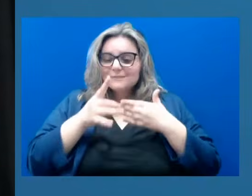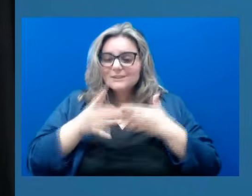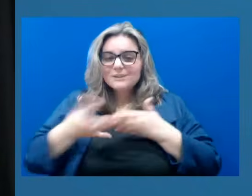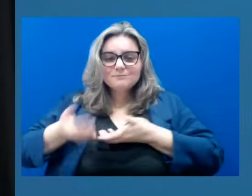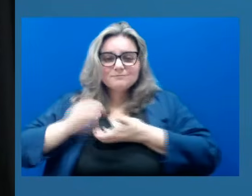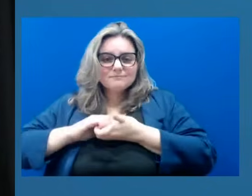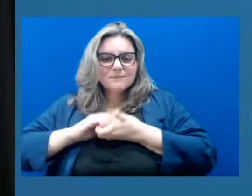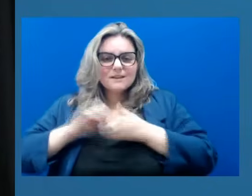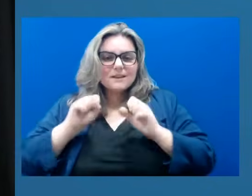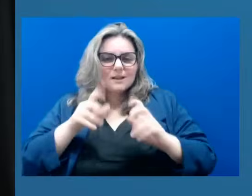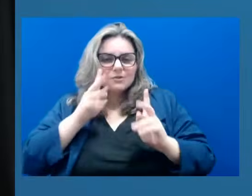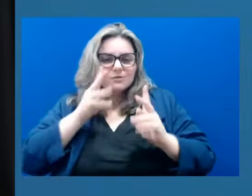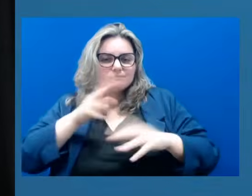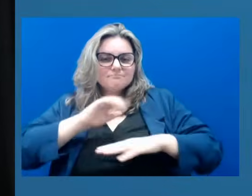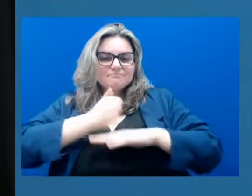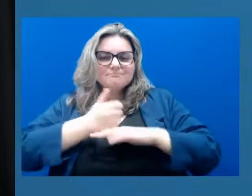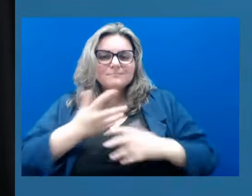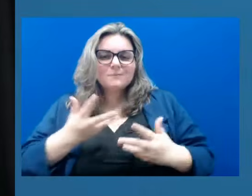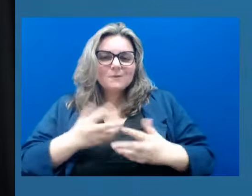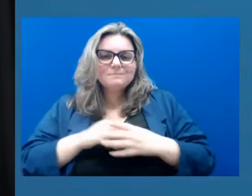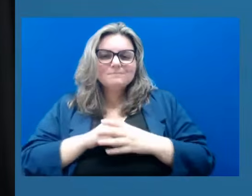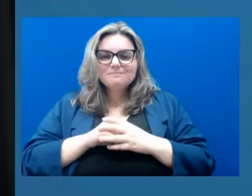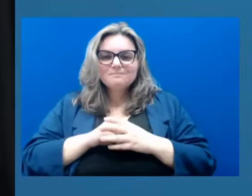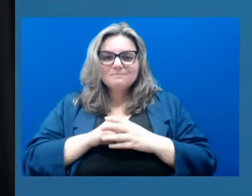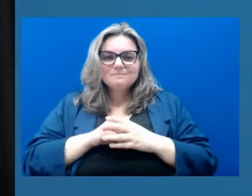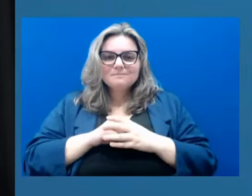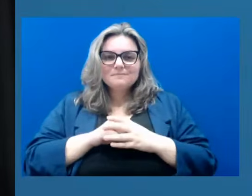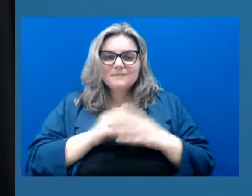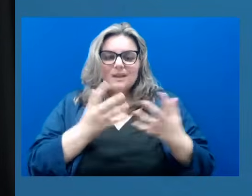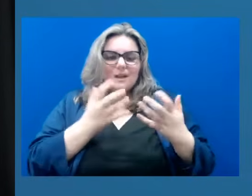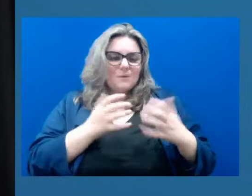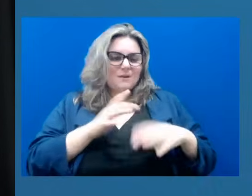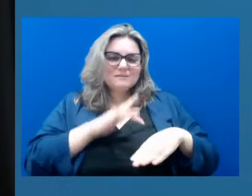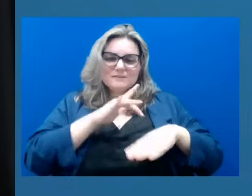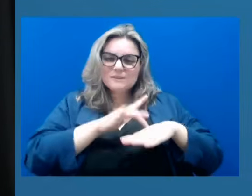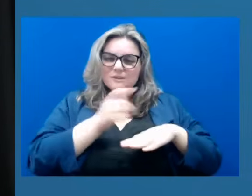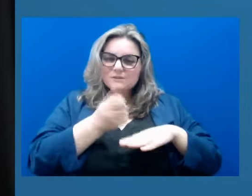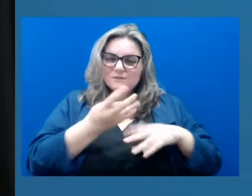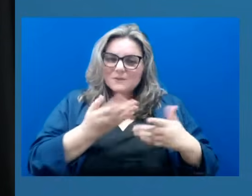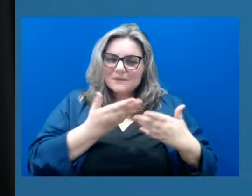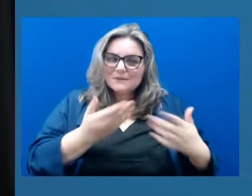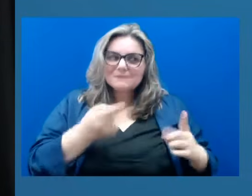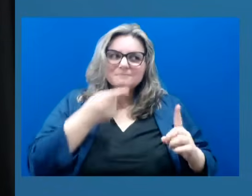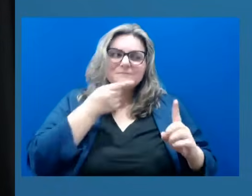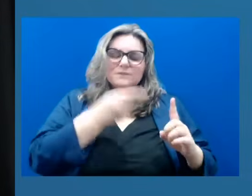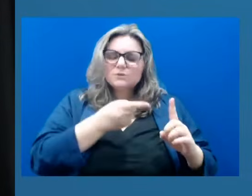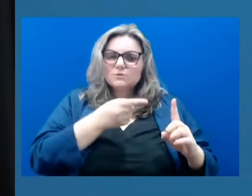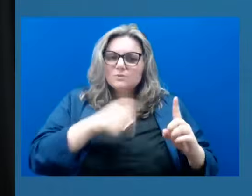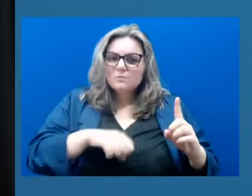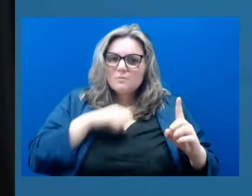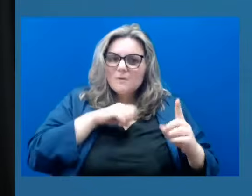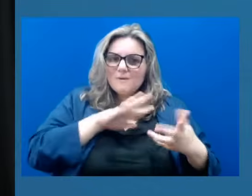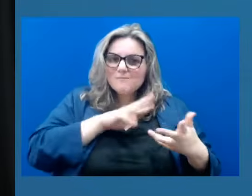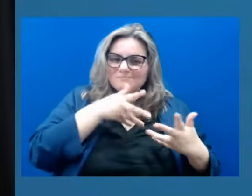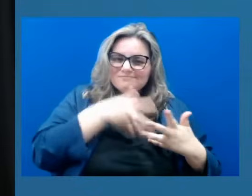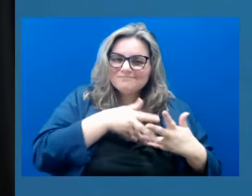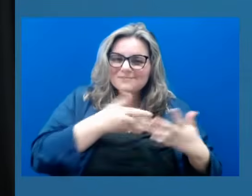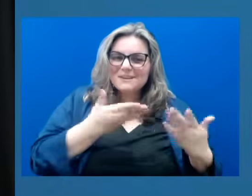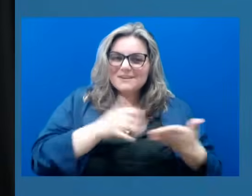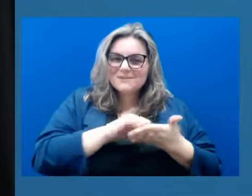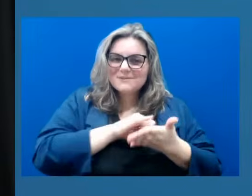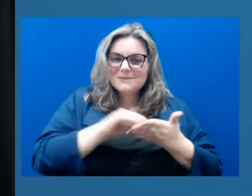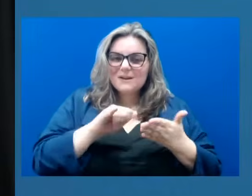touched on, which I want to touch on too. But Andrea, when you say you're glad to be in New York, nobody in